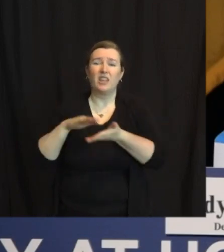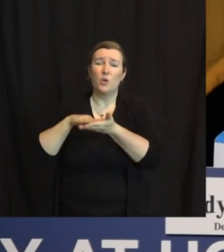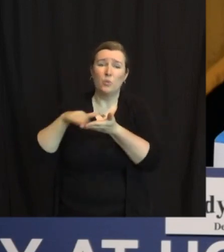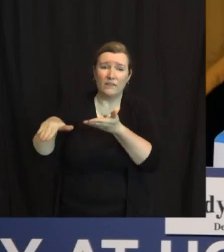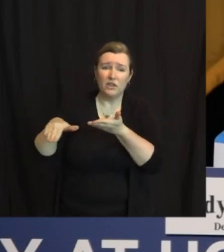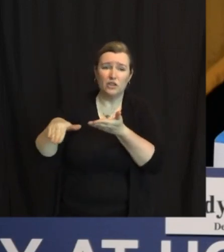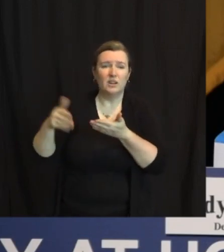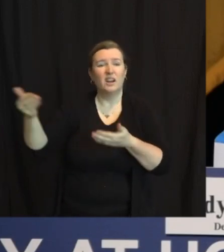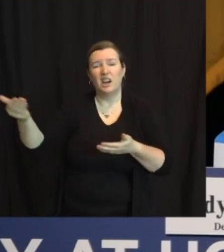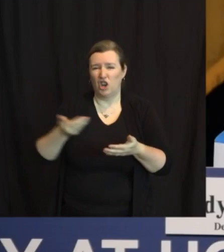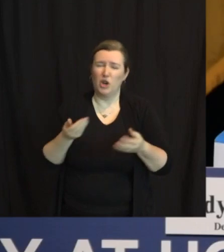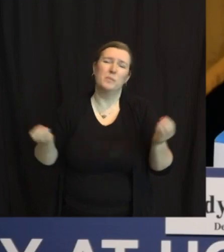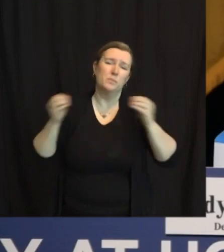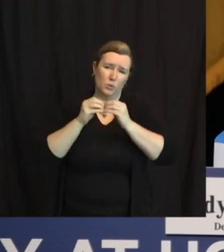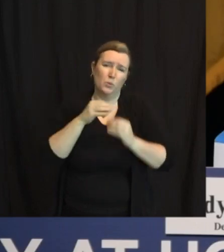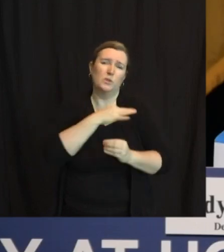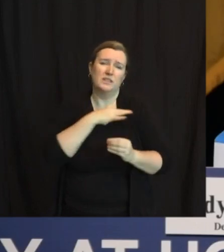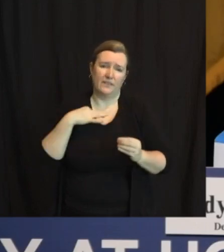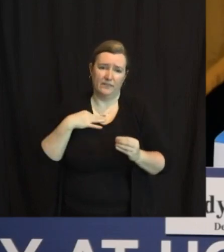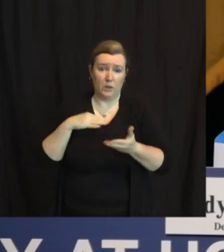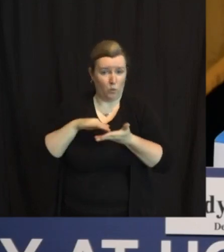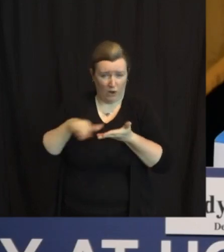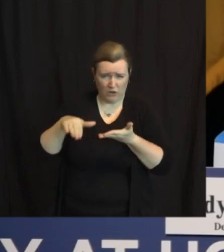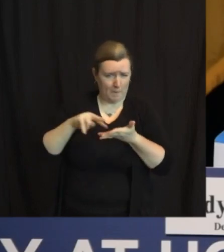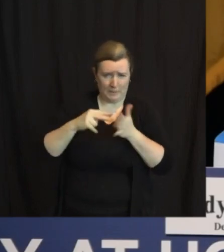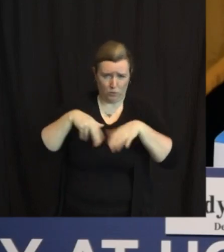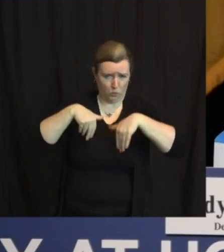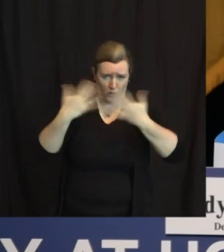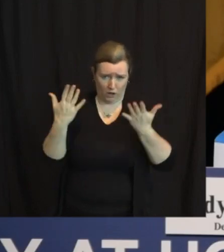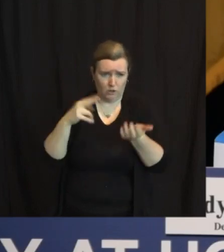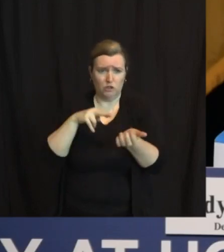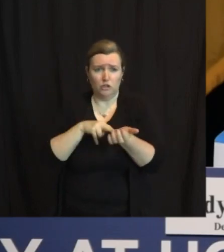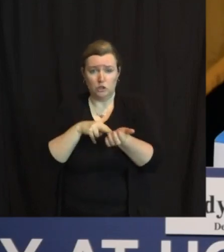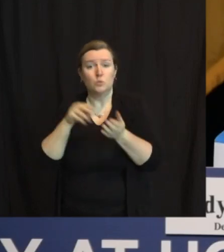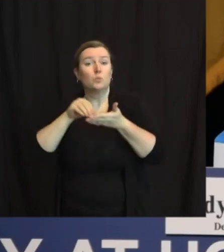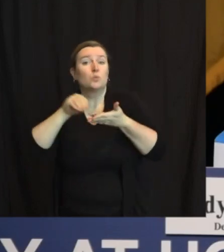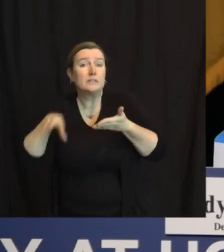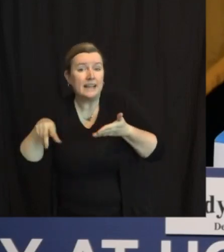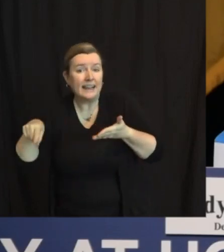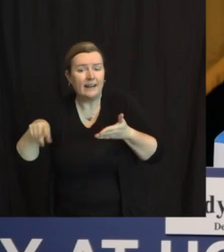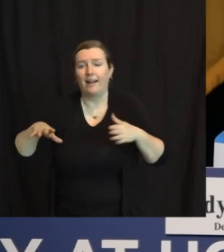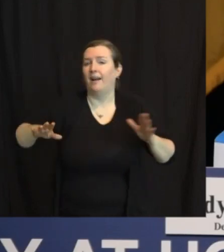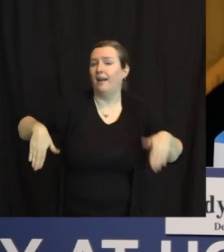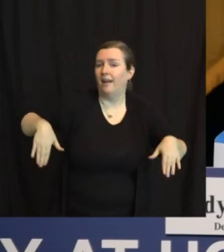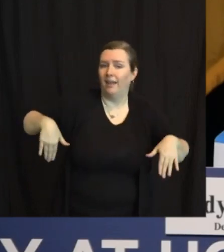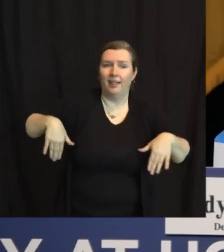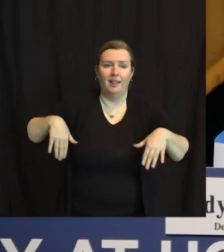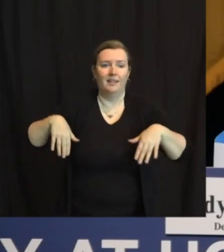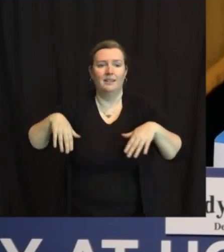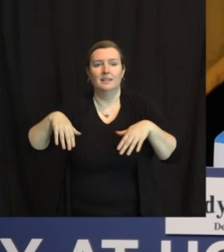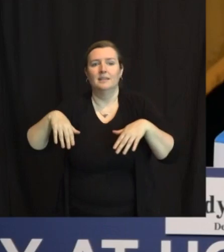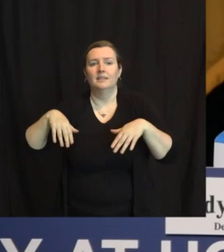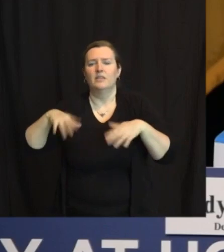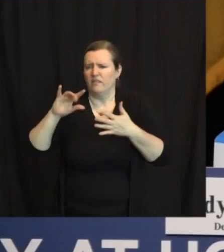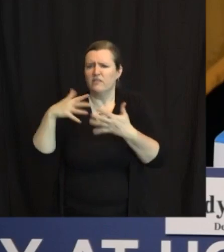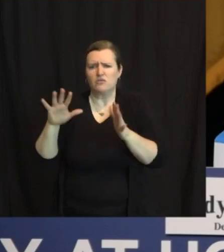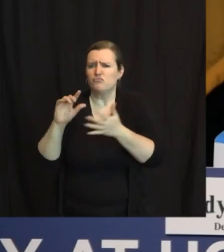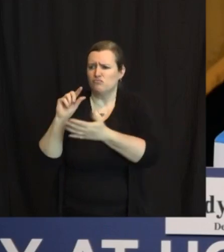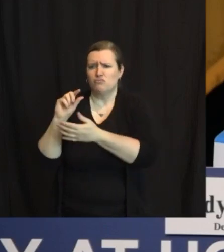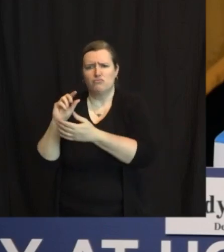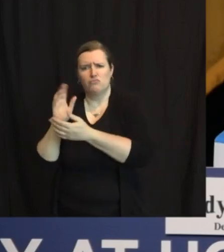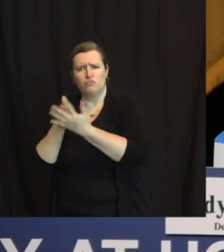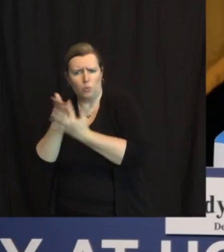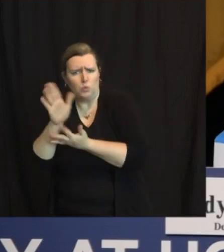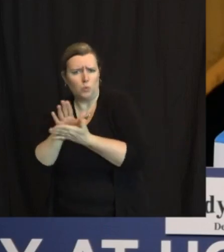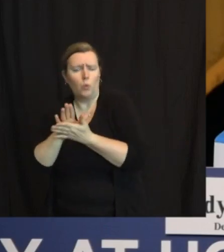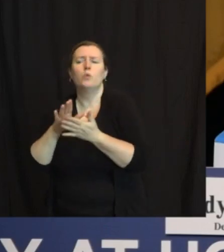These waivers give our nursing students an opportunity to serve. To help mobilize student nurses, the